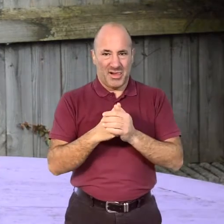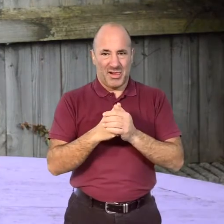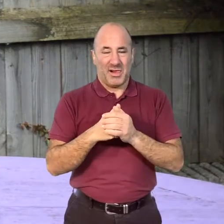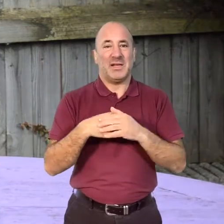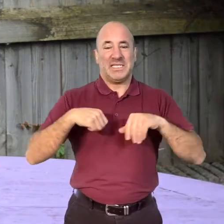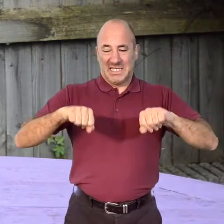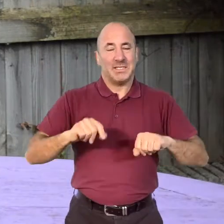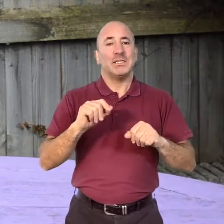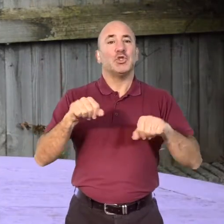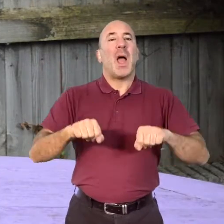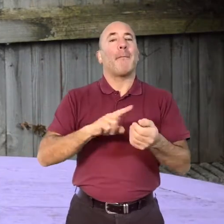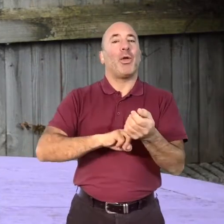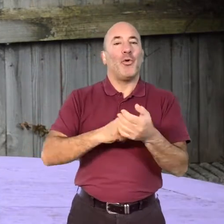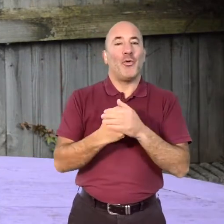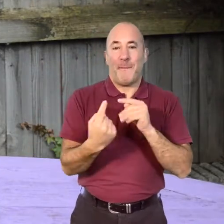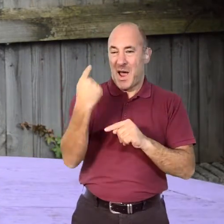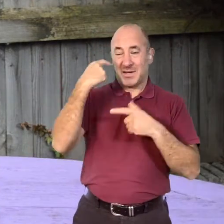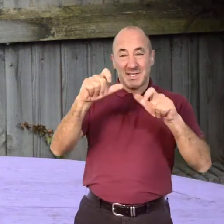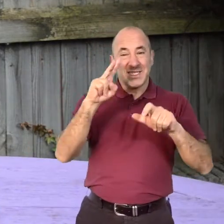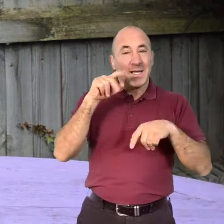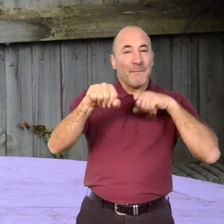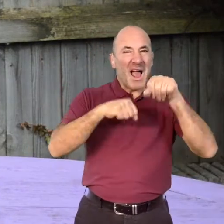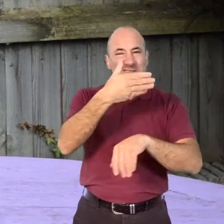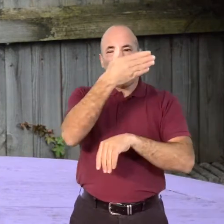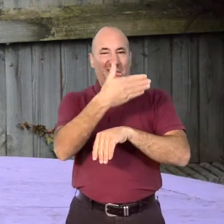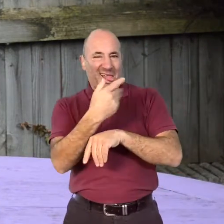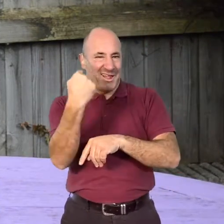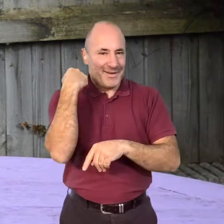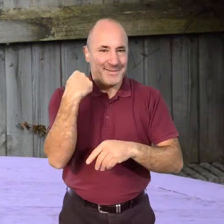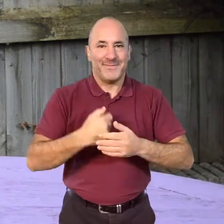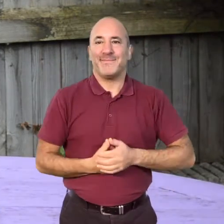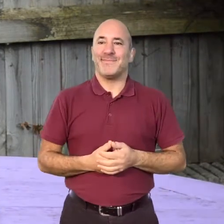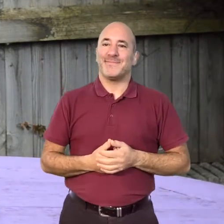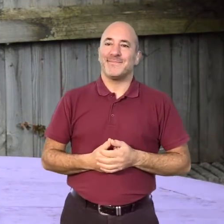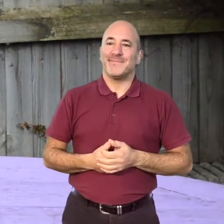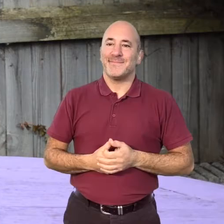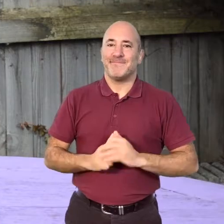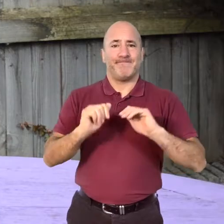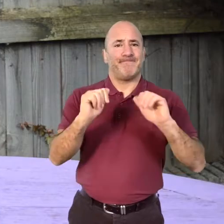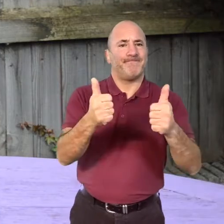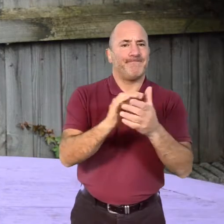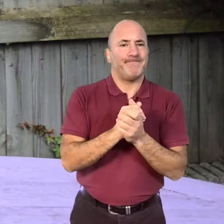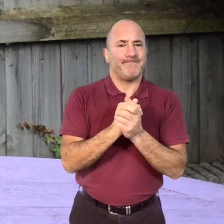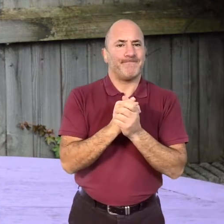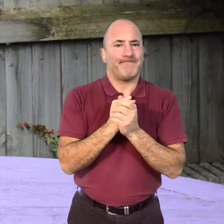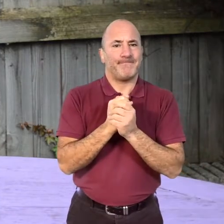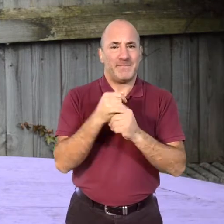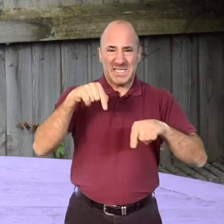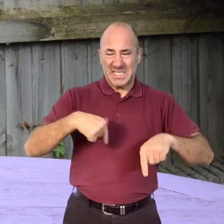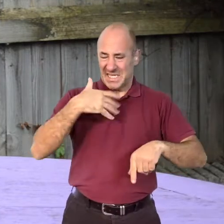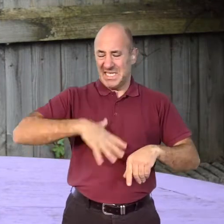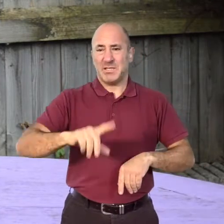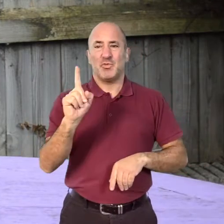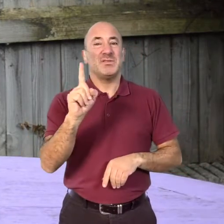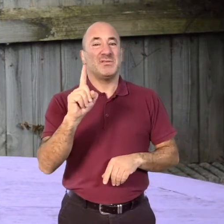on a blue chair, and behind me you can still see a bit of a bike. Okay, so what you're going to need for